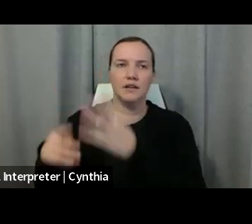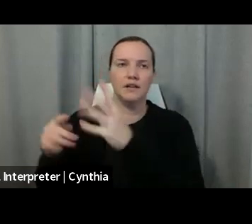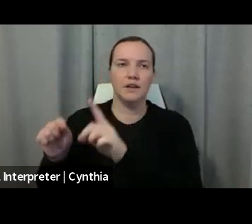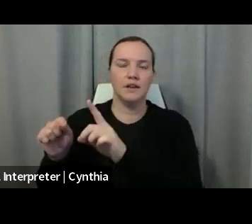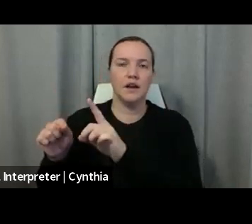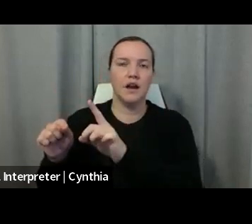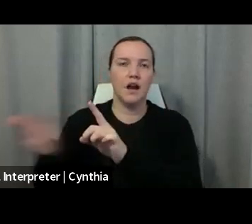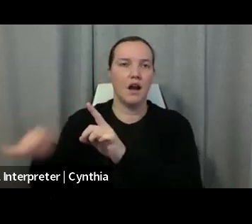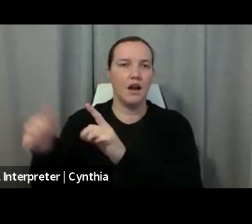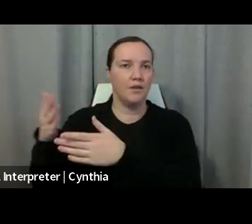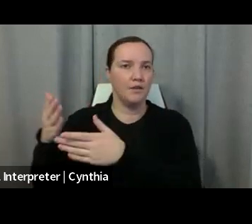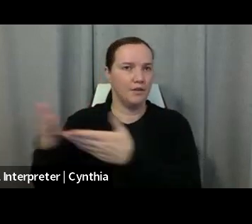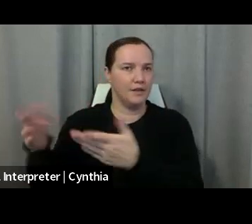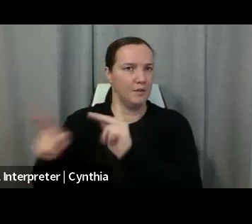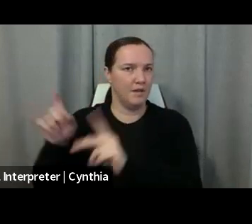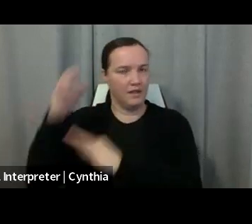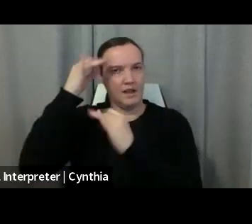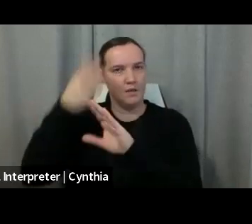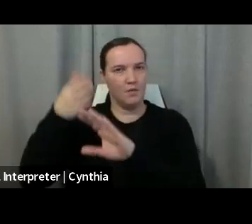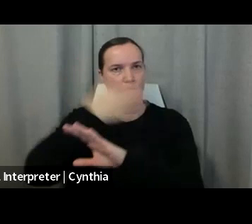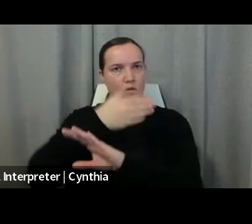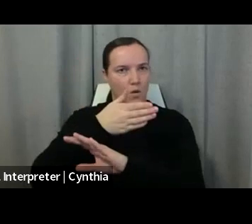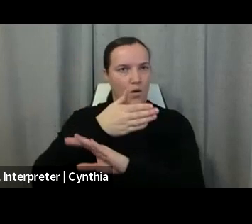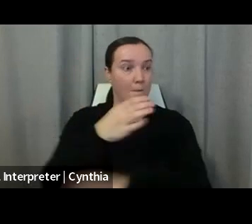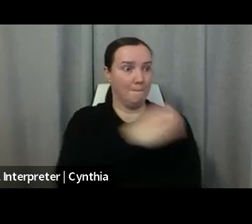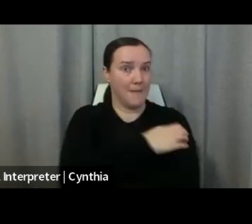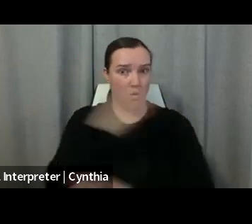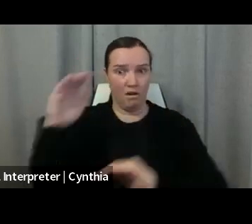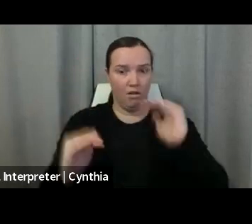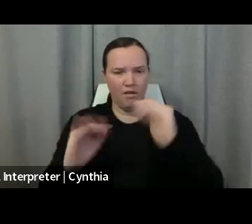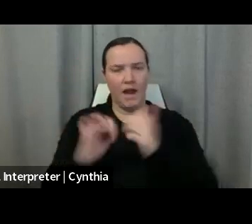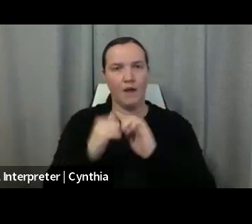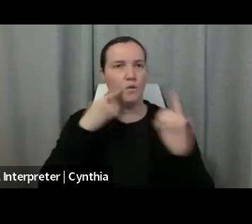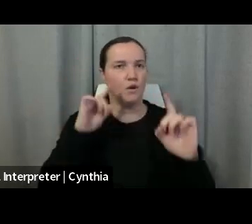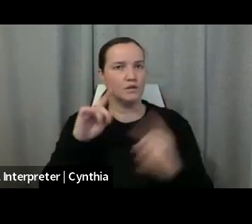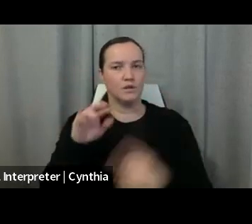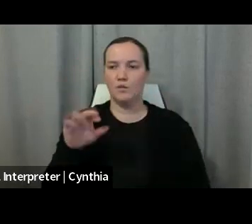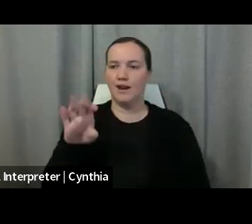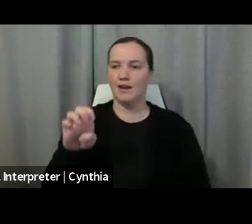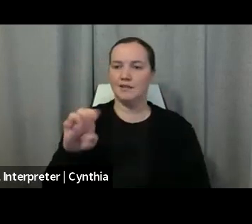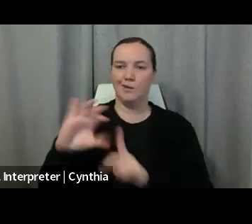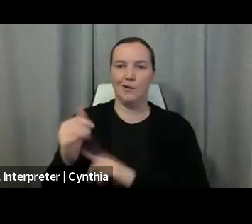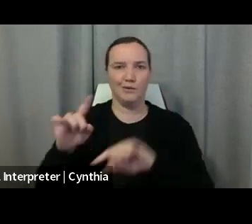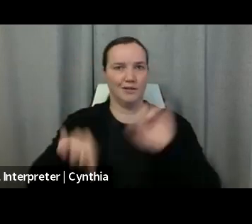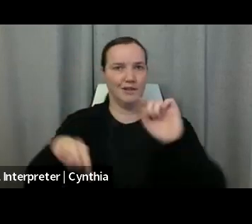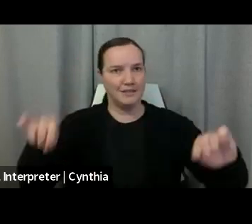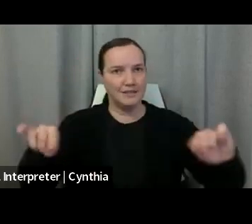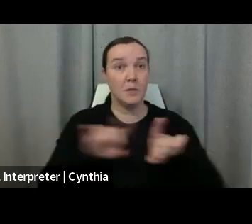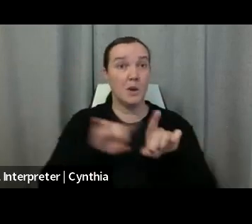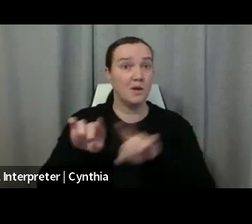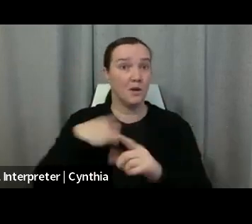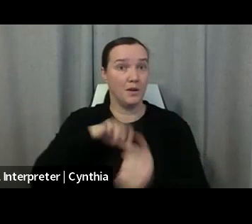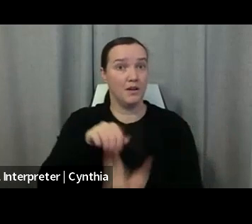other aspects that we've not had to think about before in terms of how power works, in terms of race and cultural difference. And it's also when we're now